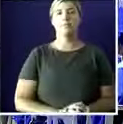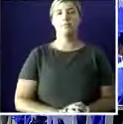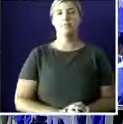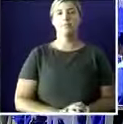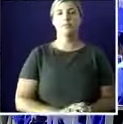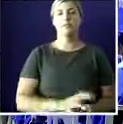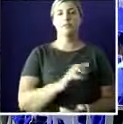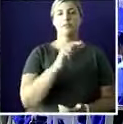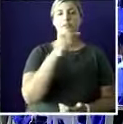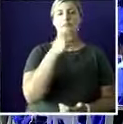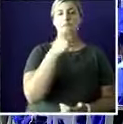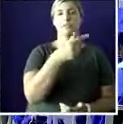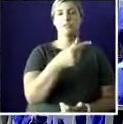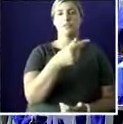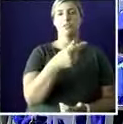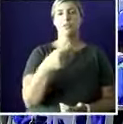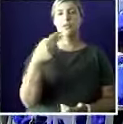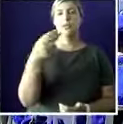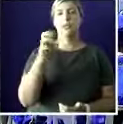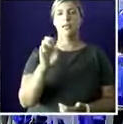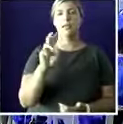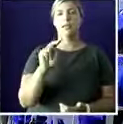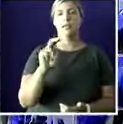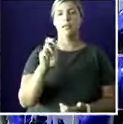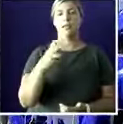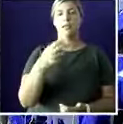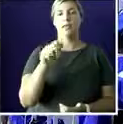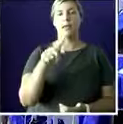Gabriel David Justice and Hendero.